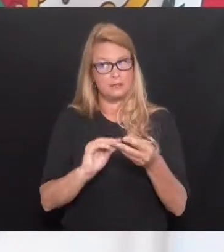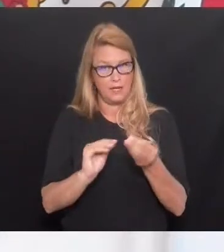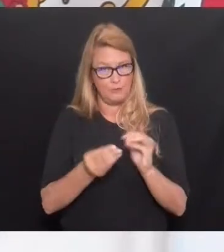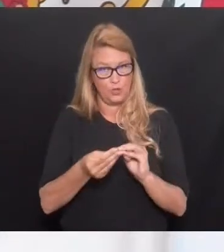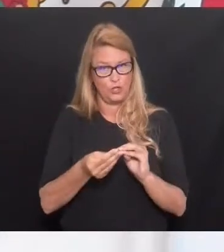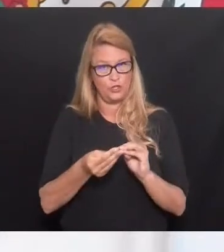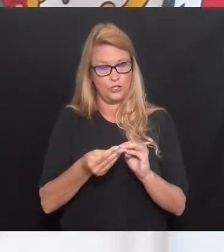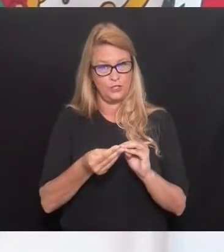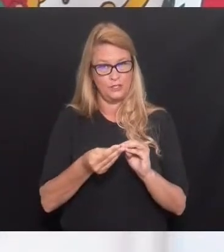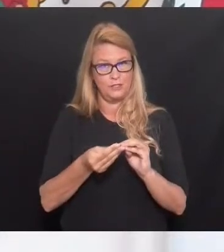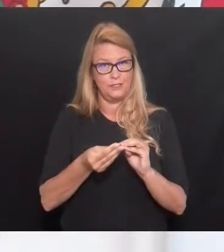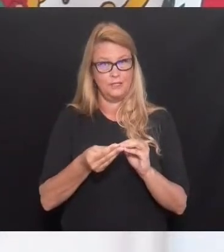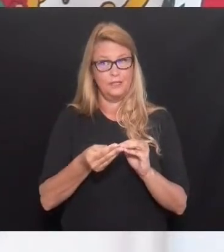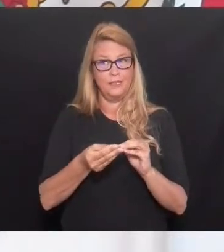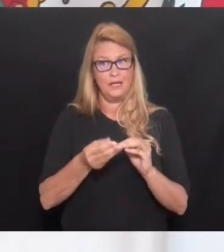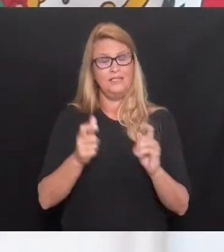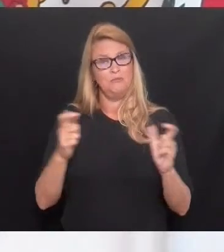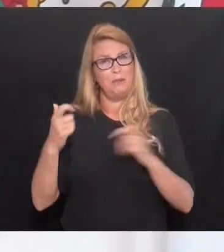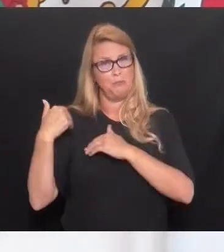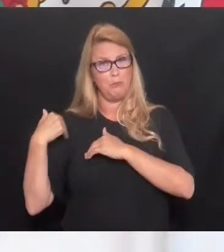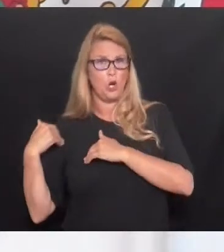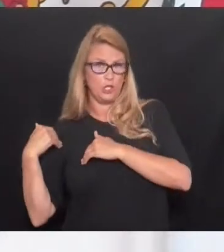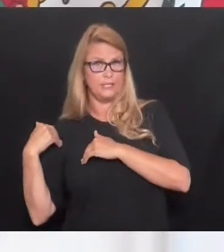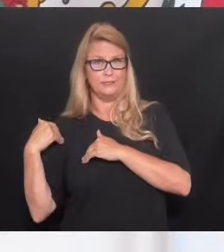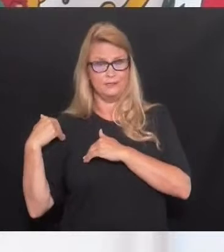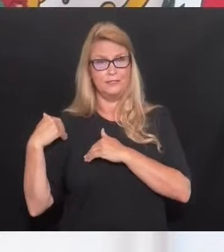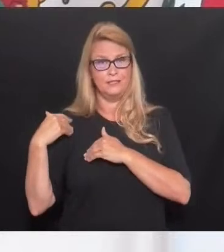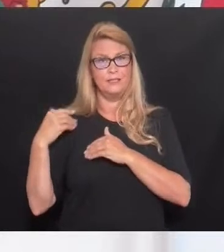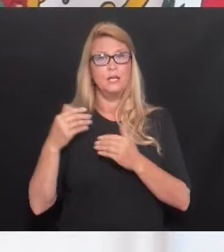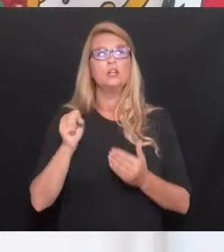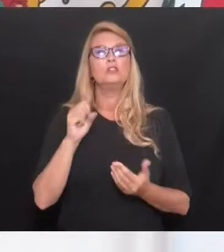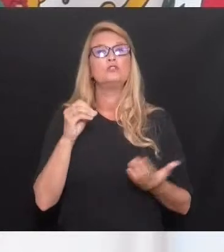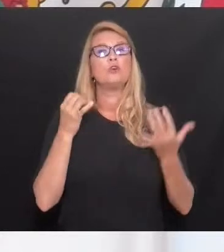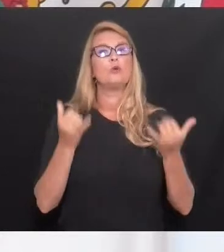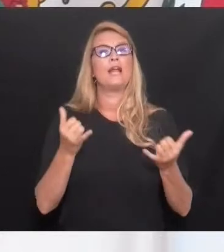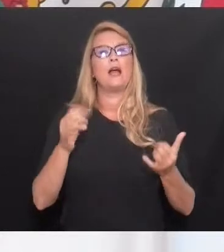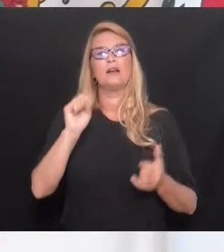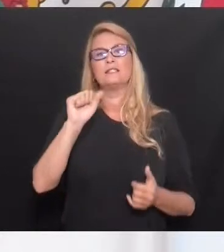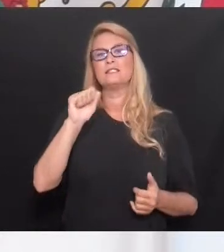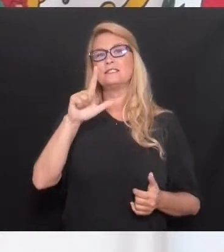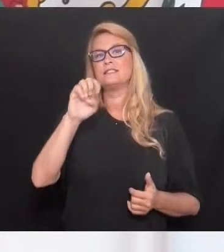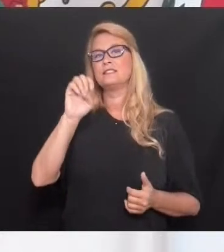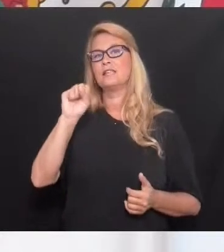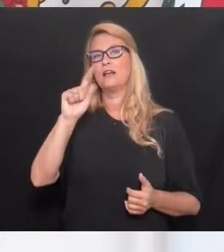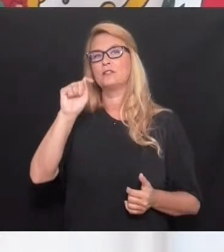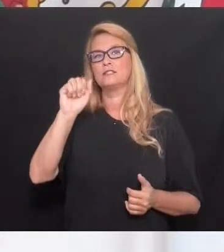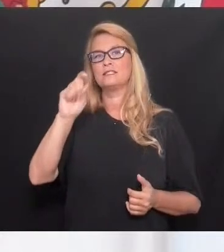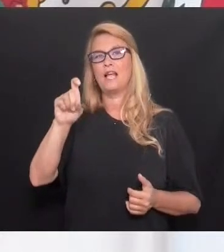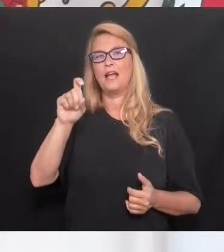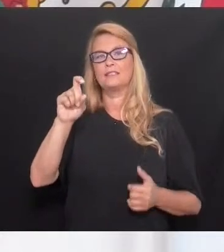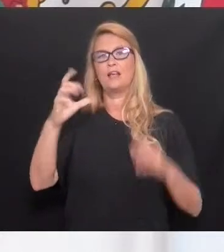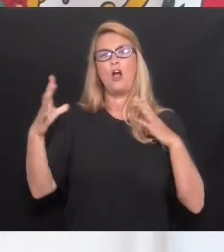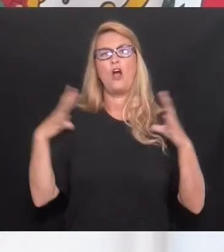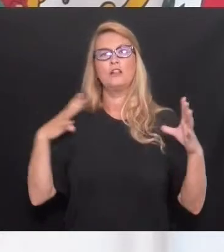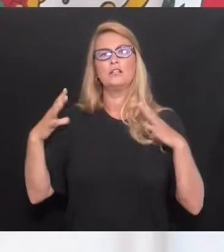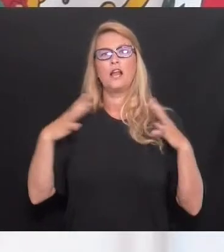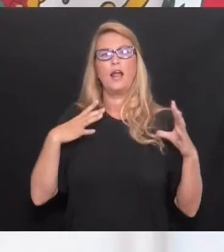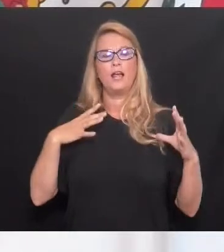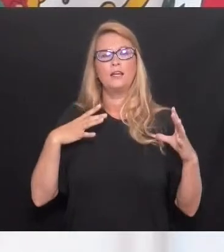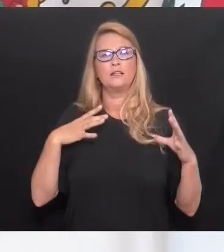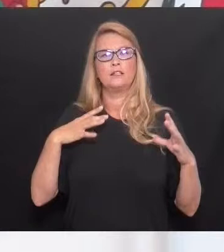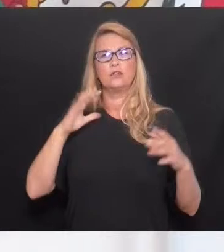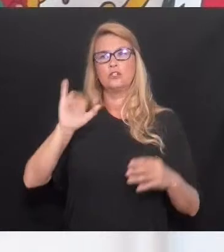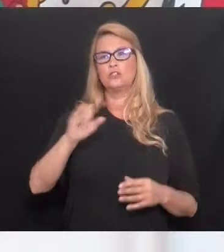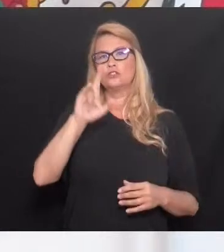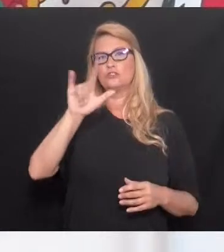big number. It's a big burden on our families. So we're going to have a sales tax holiday that's going to be from